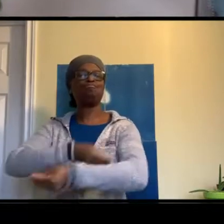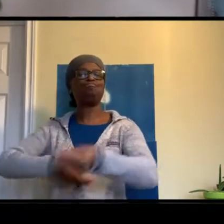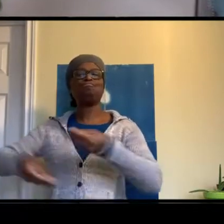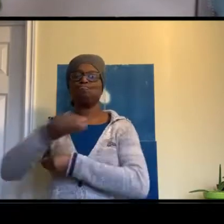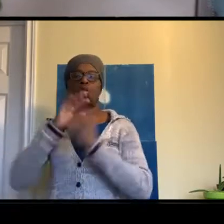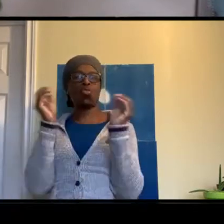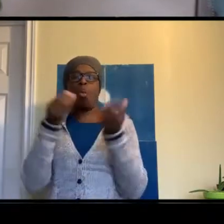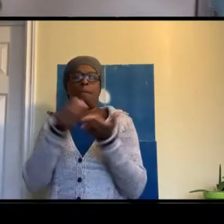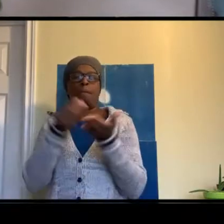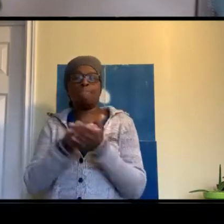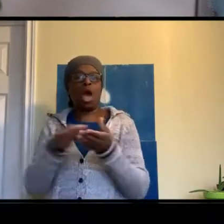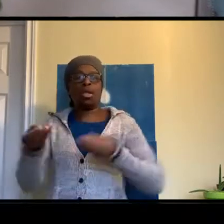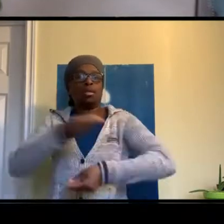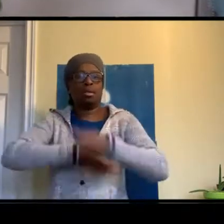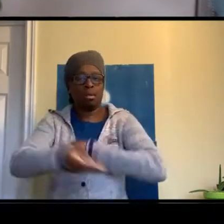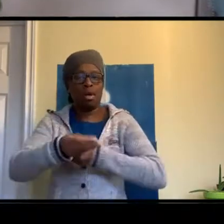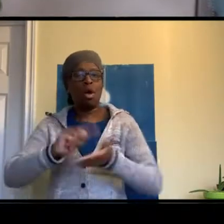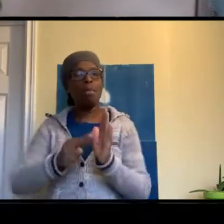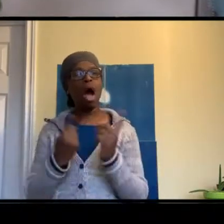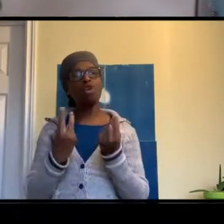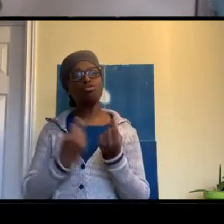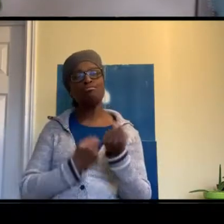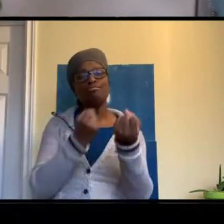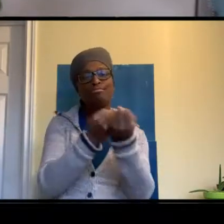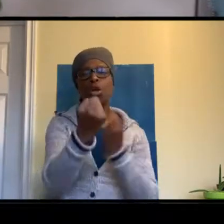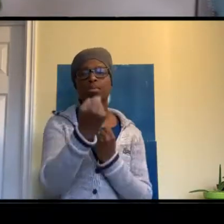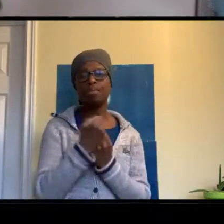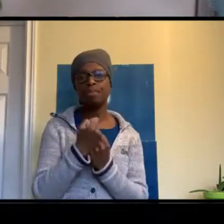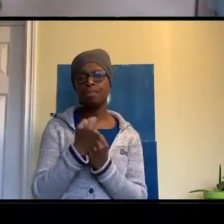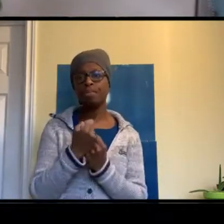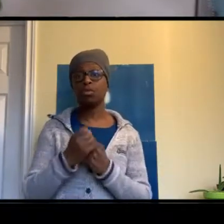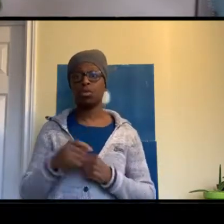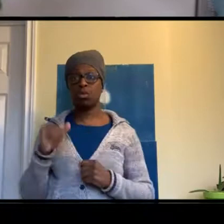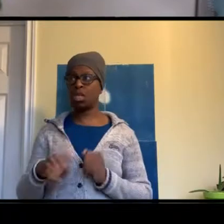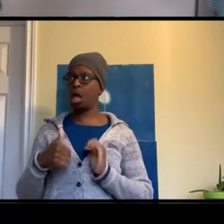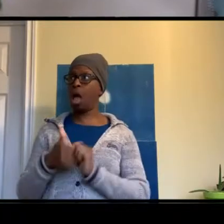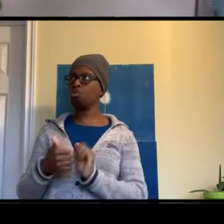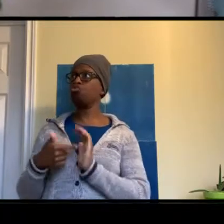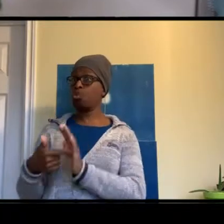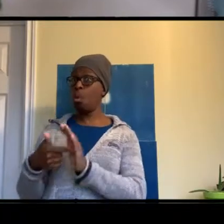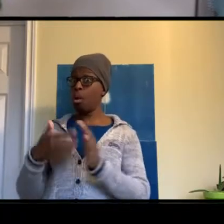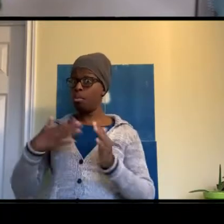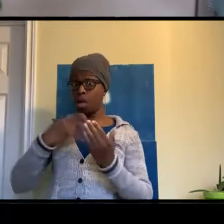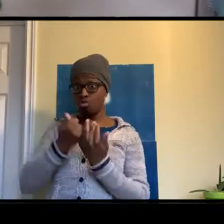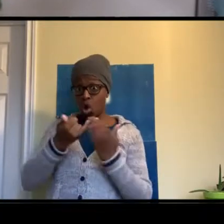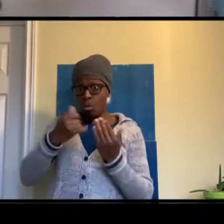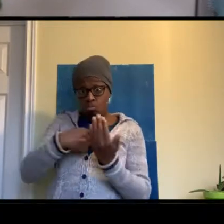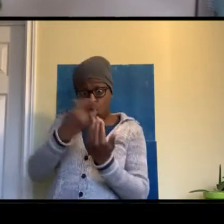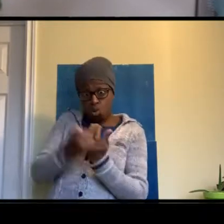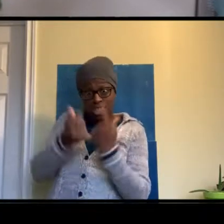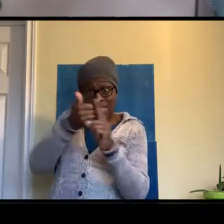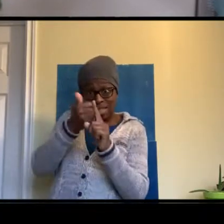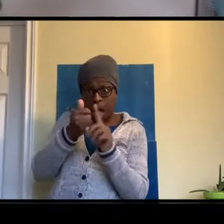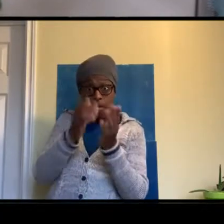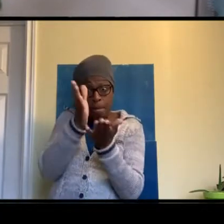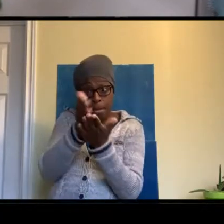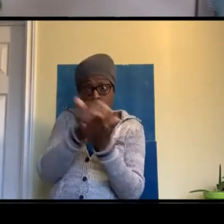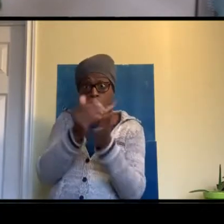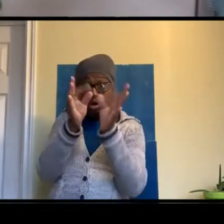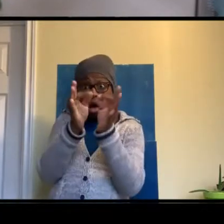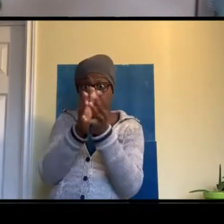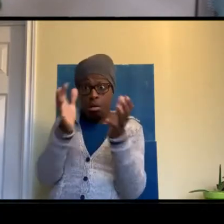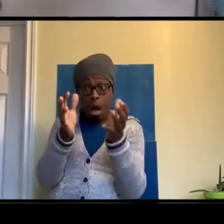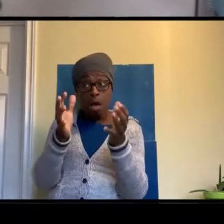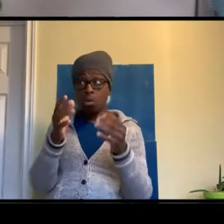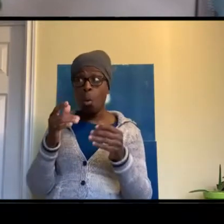that your project costs a lot, has a lot of value, but that you're being resourceful in where